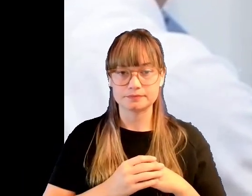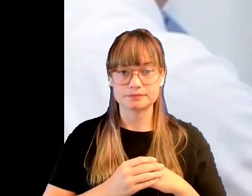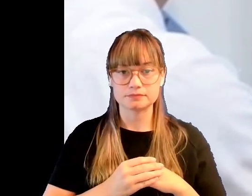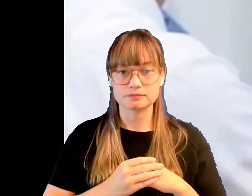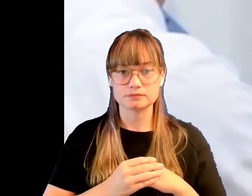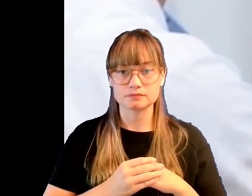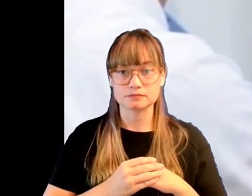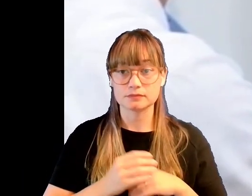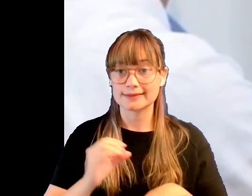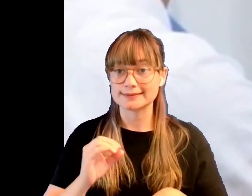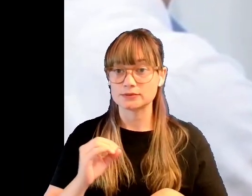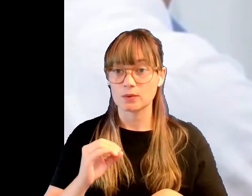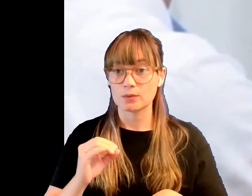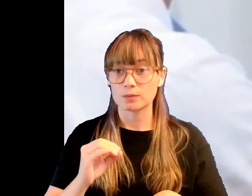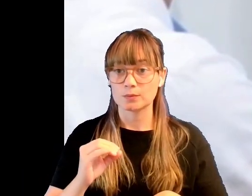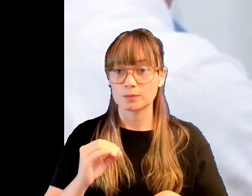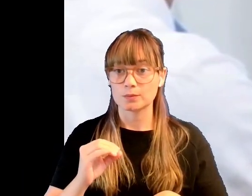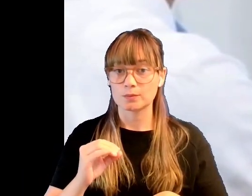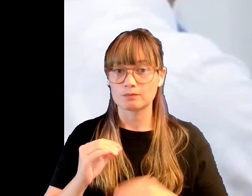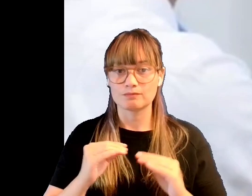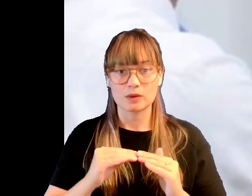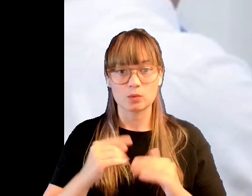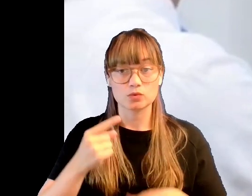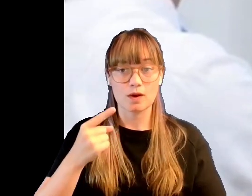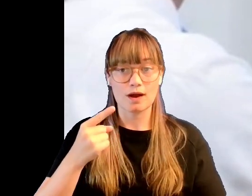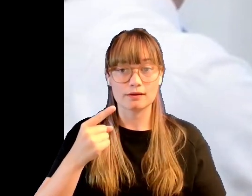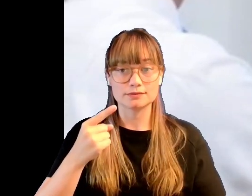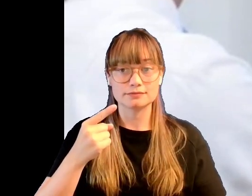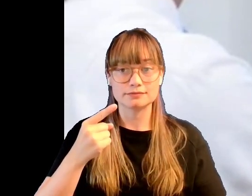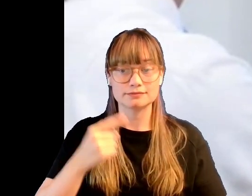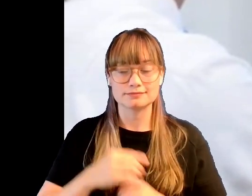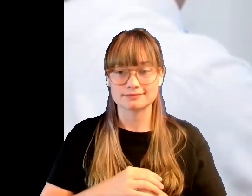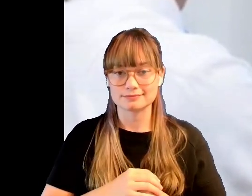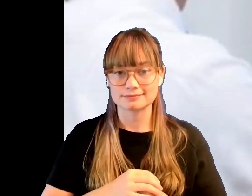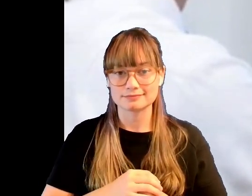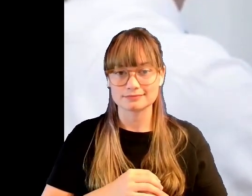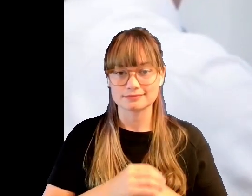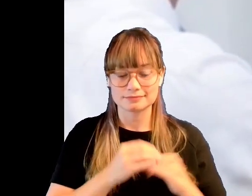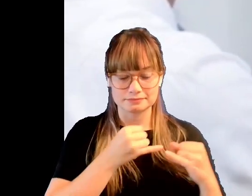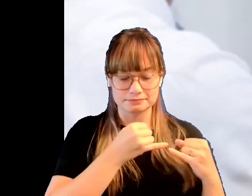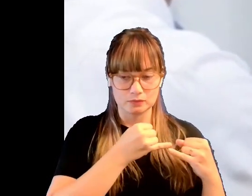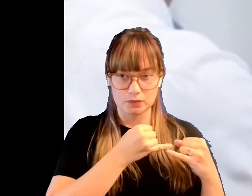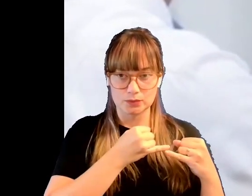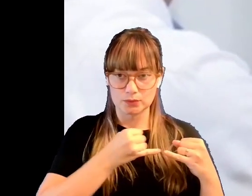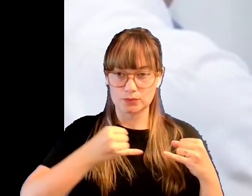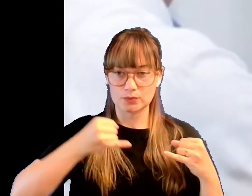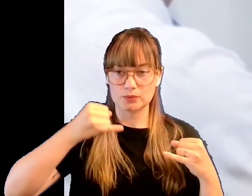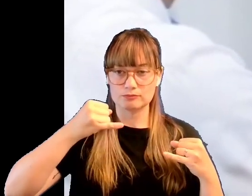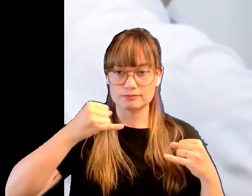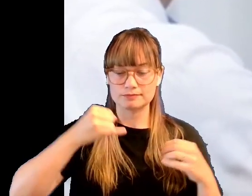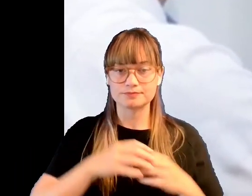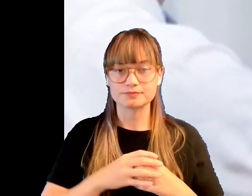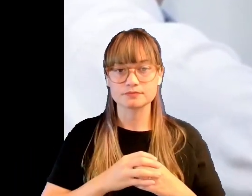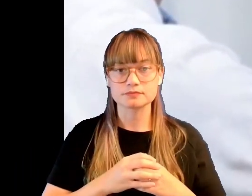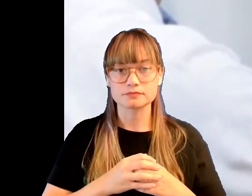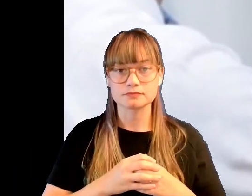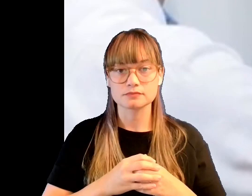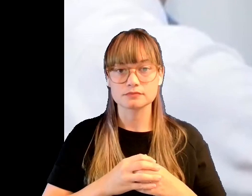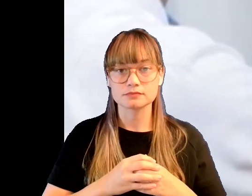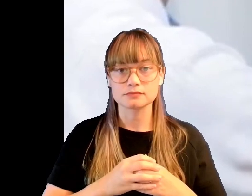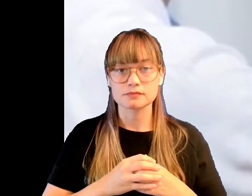When x is 0, y is 1. We go up a little bit. When x is